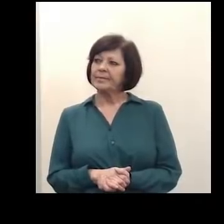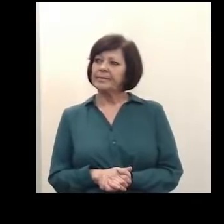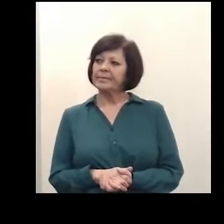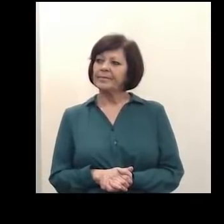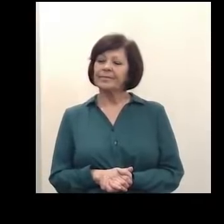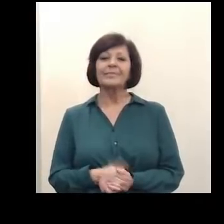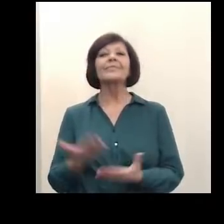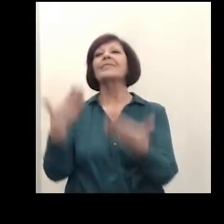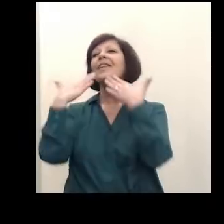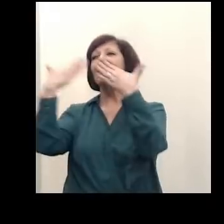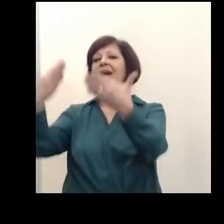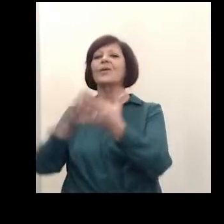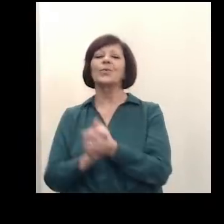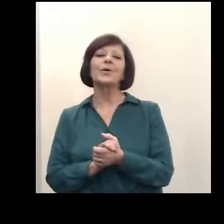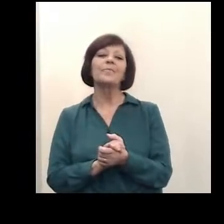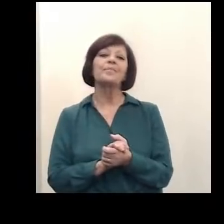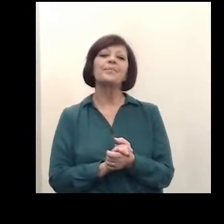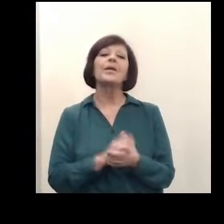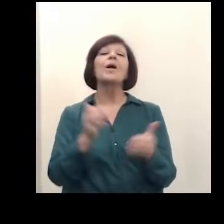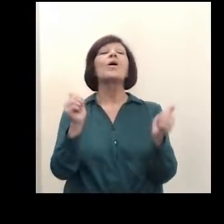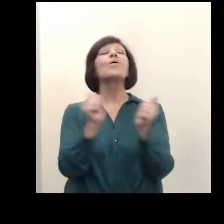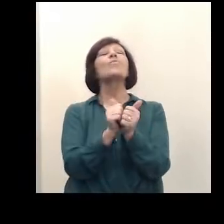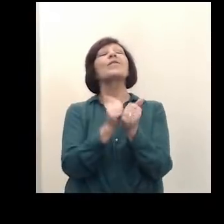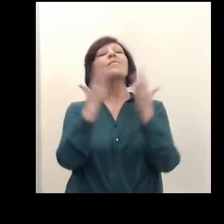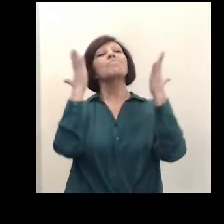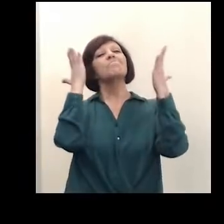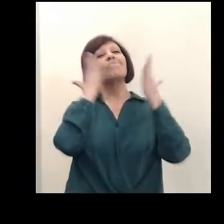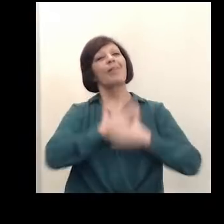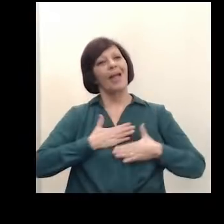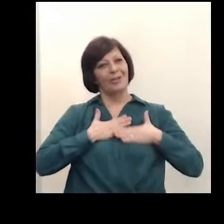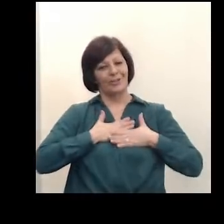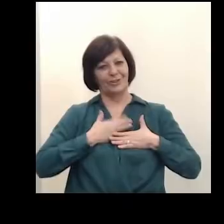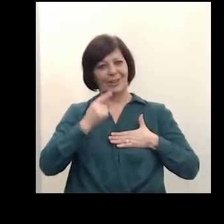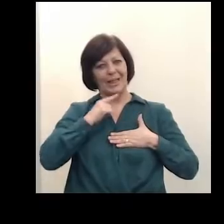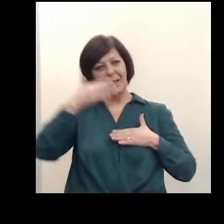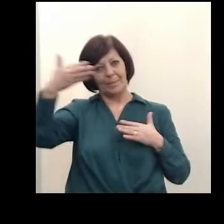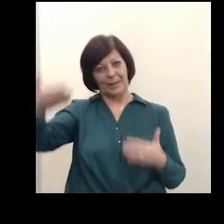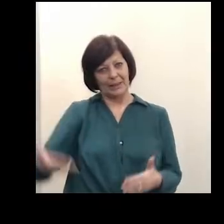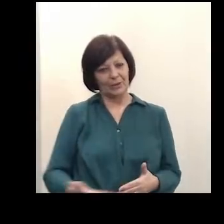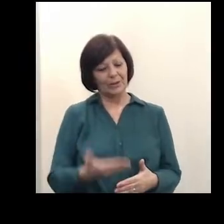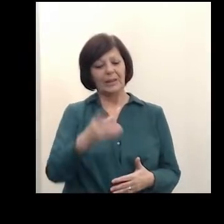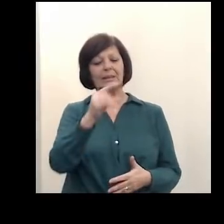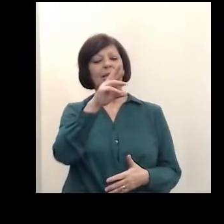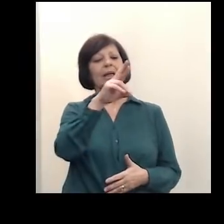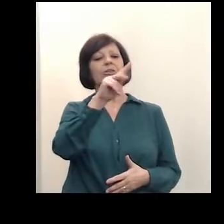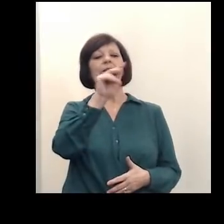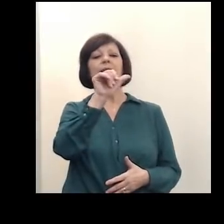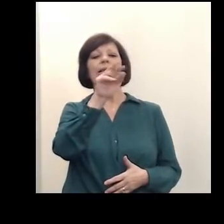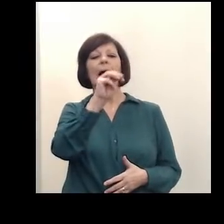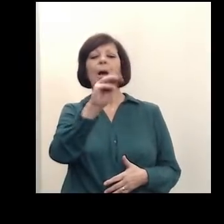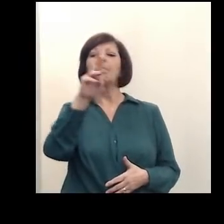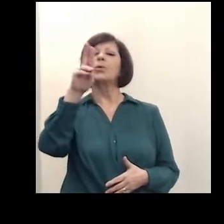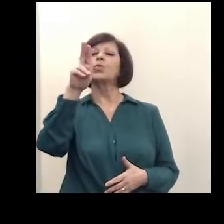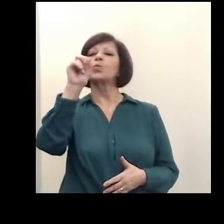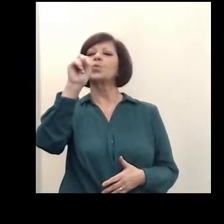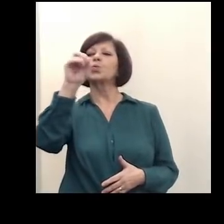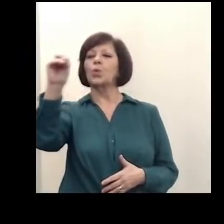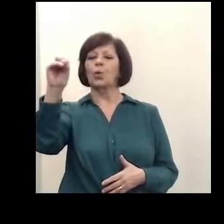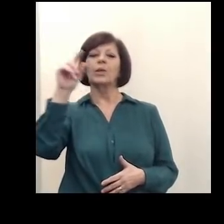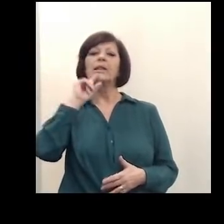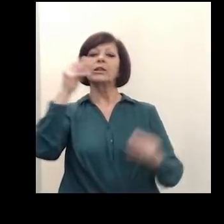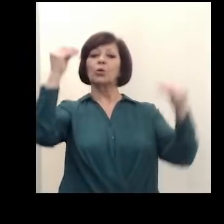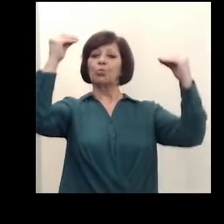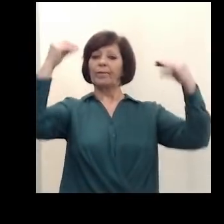Thank you. So it is with great pleasure that I am introducing Dr. Tom Russo. He is professor and chief